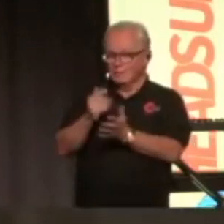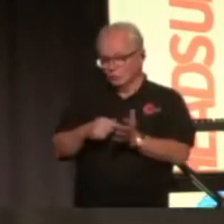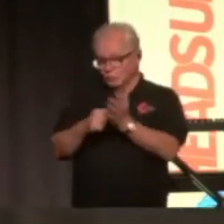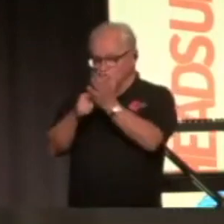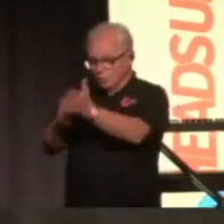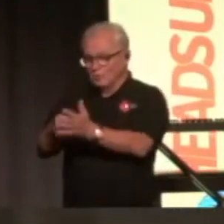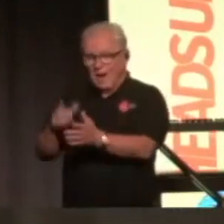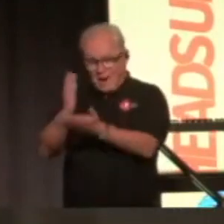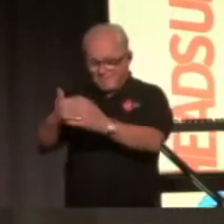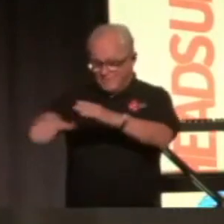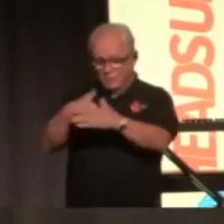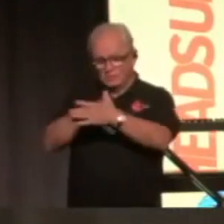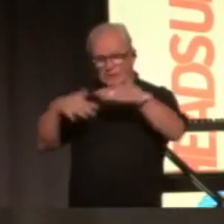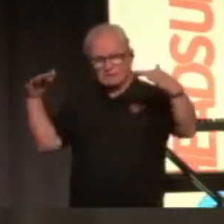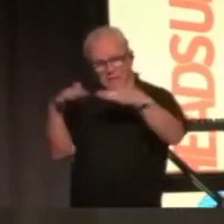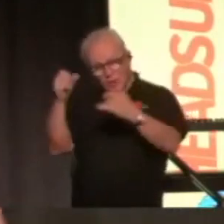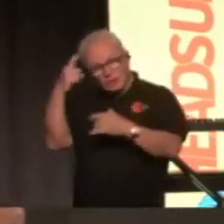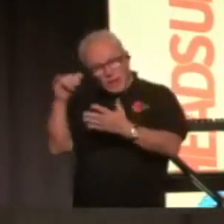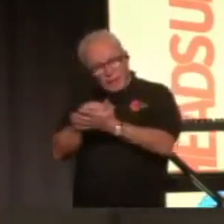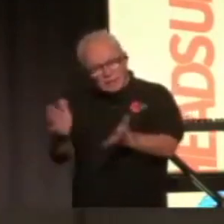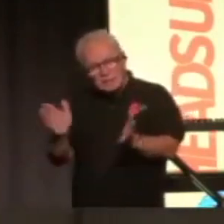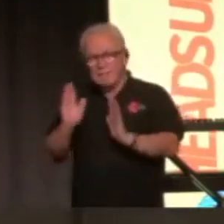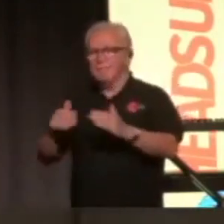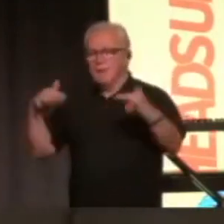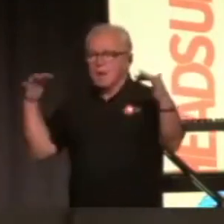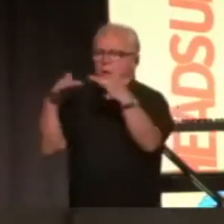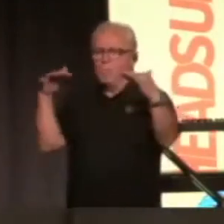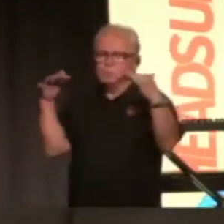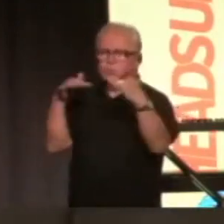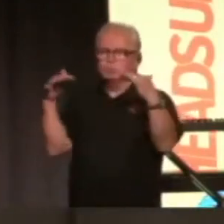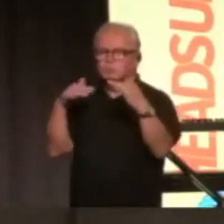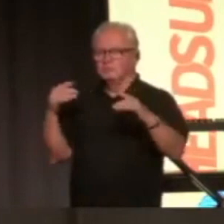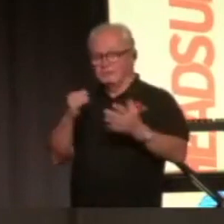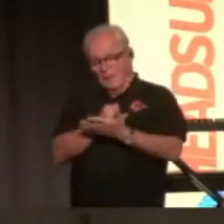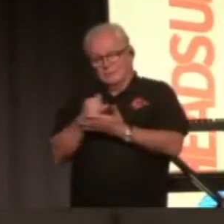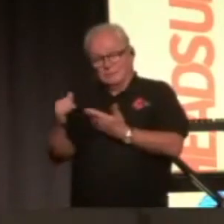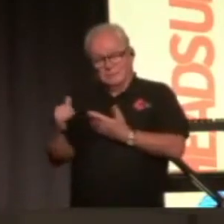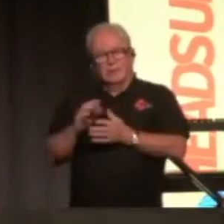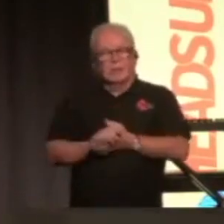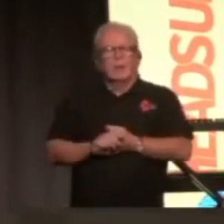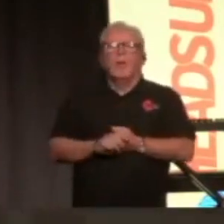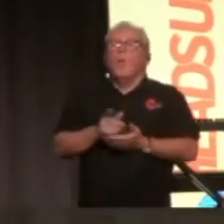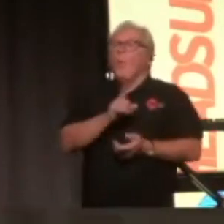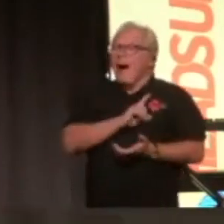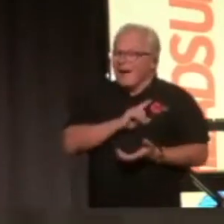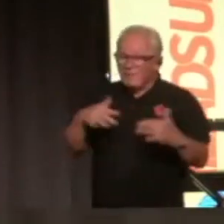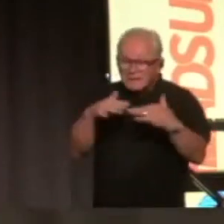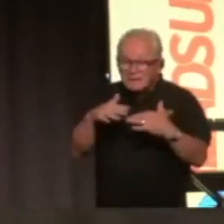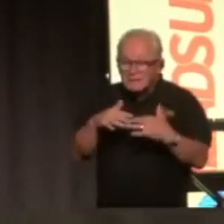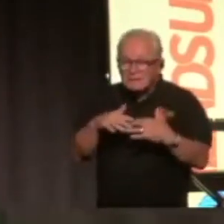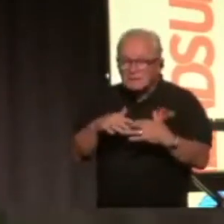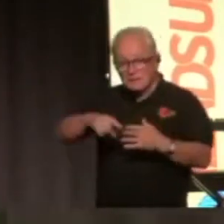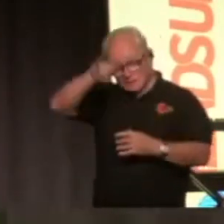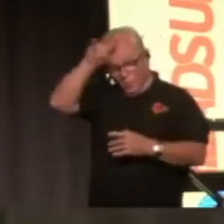And it's a fight. Do you understand? It's a fight. It's a fight. Because the enemy wants to cut off your